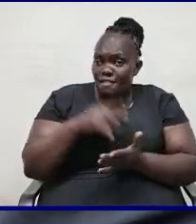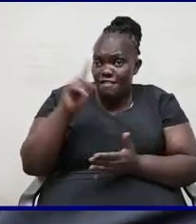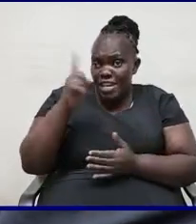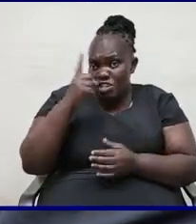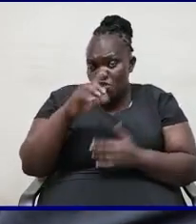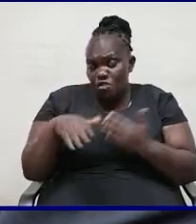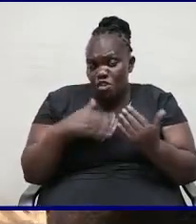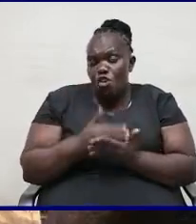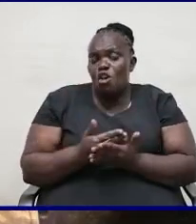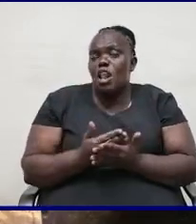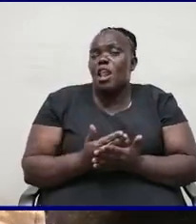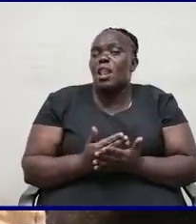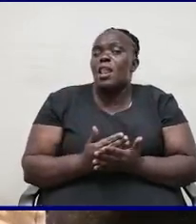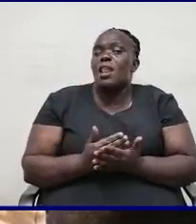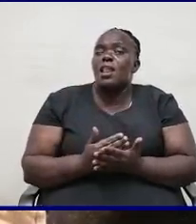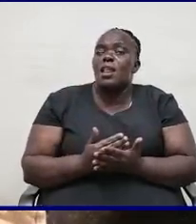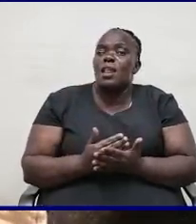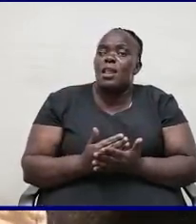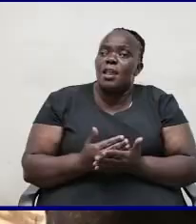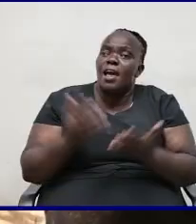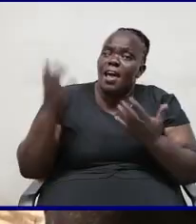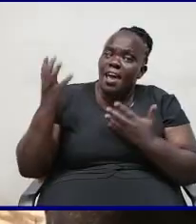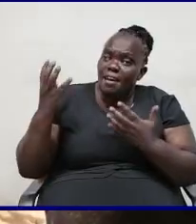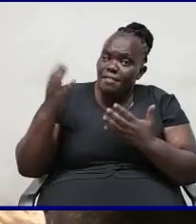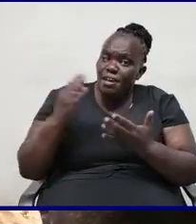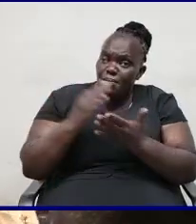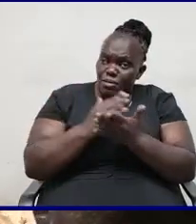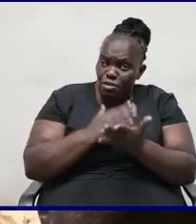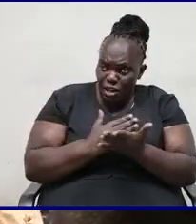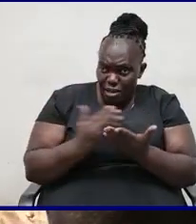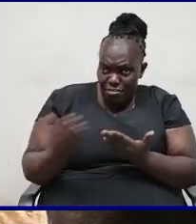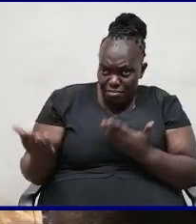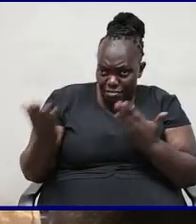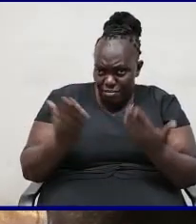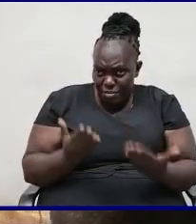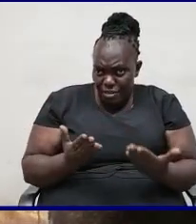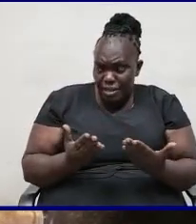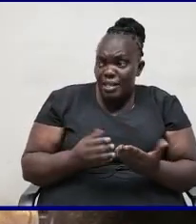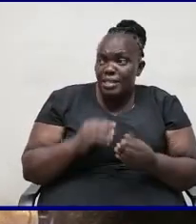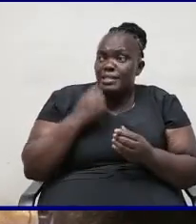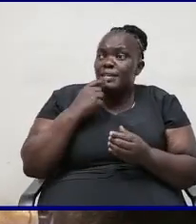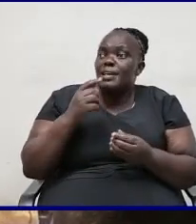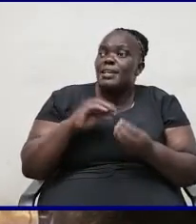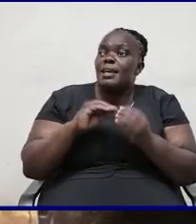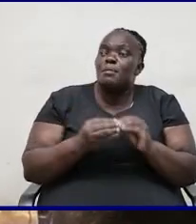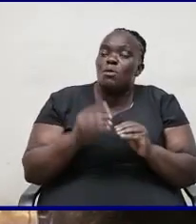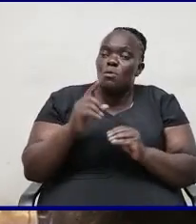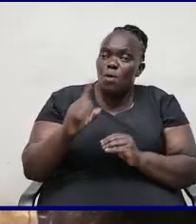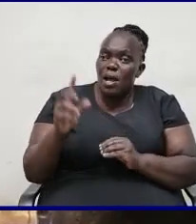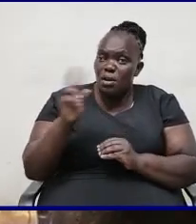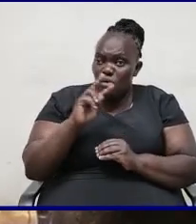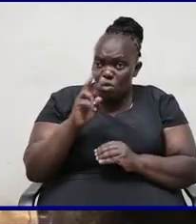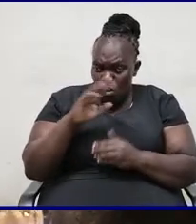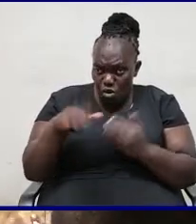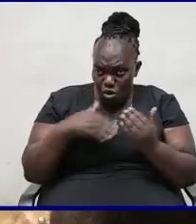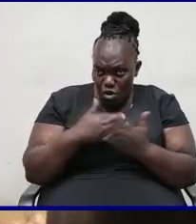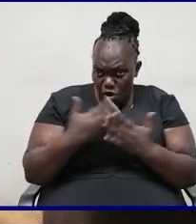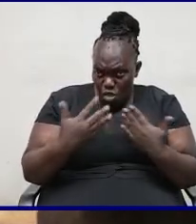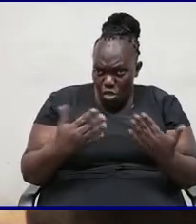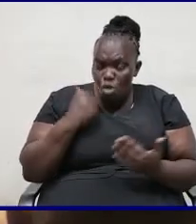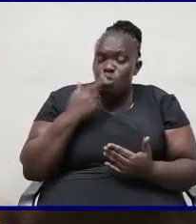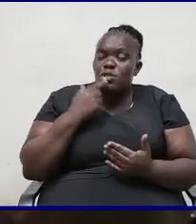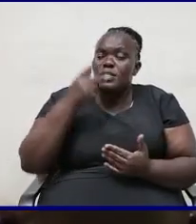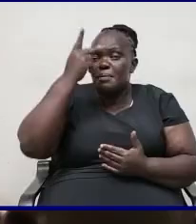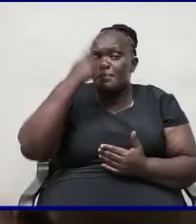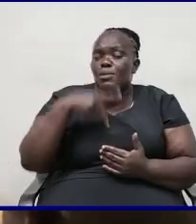First of all, that one is under a very big program which I wanted to bring in as number two, because I said number one was looking at all those